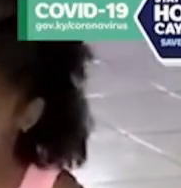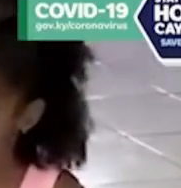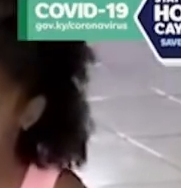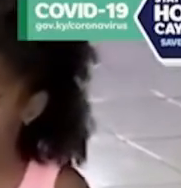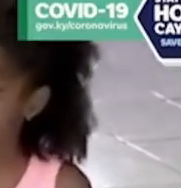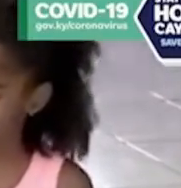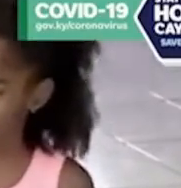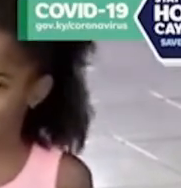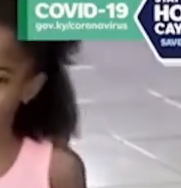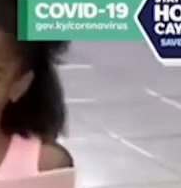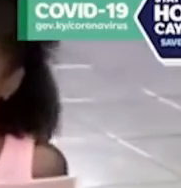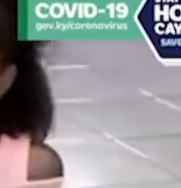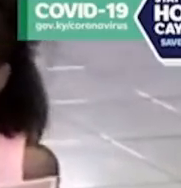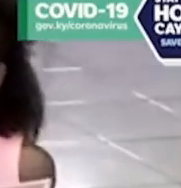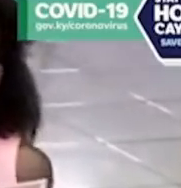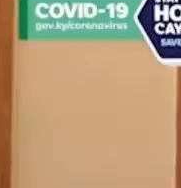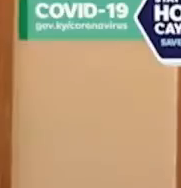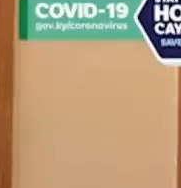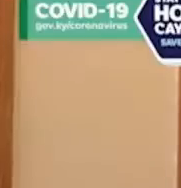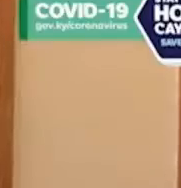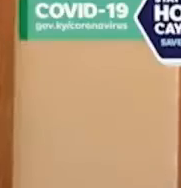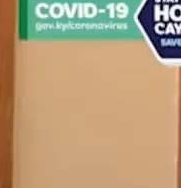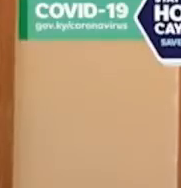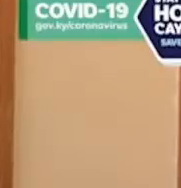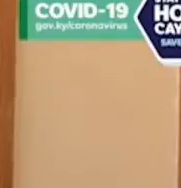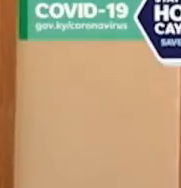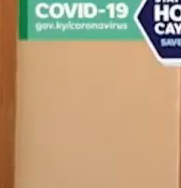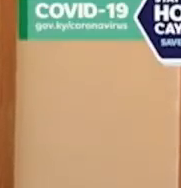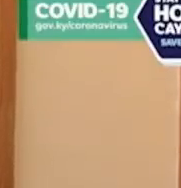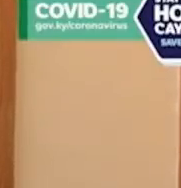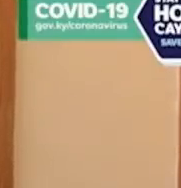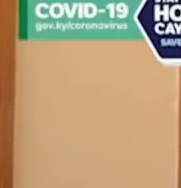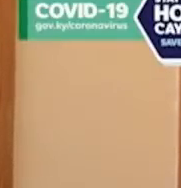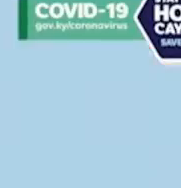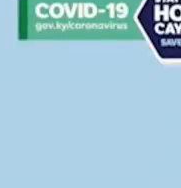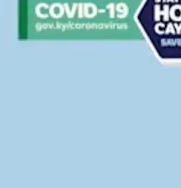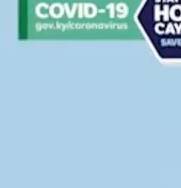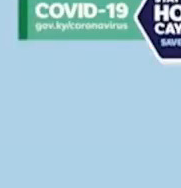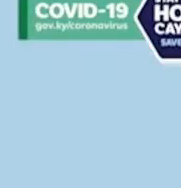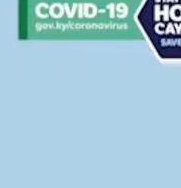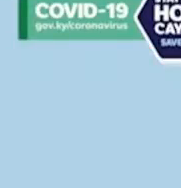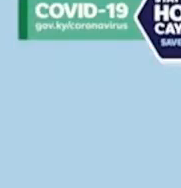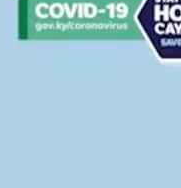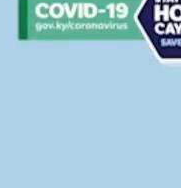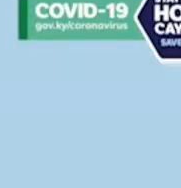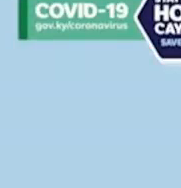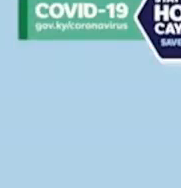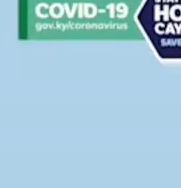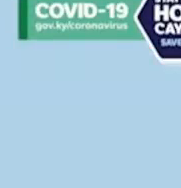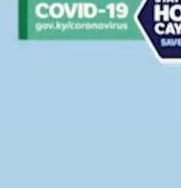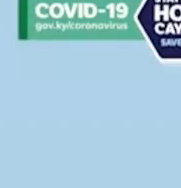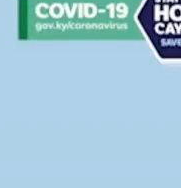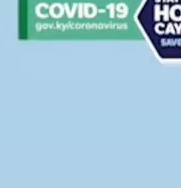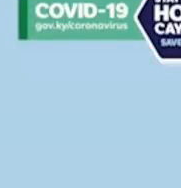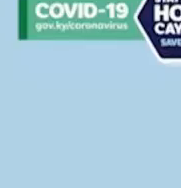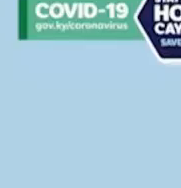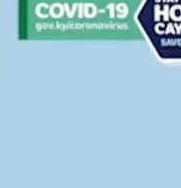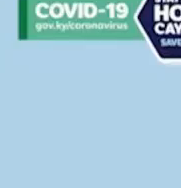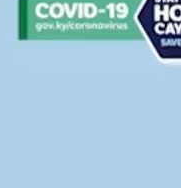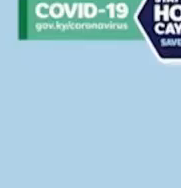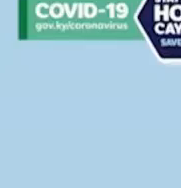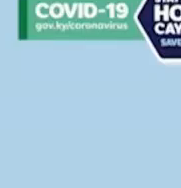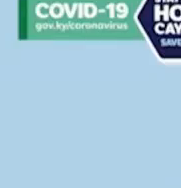home is K-Mankind. Staying home is K-Mankind. staying home is K-Mankind.